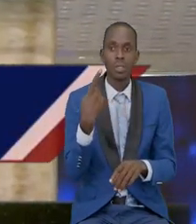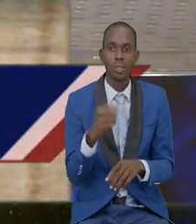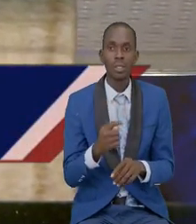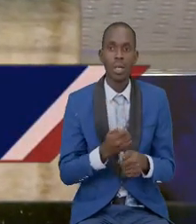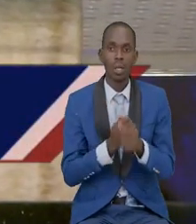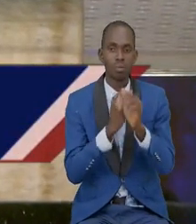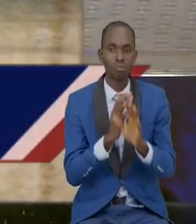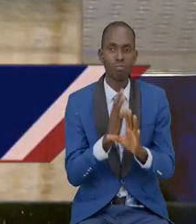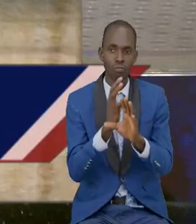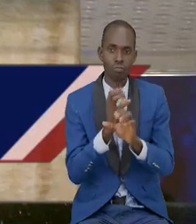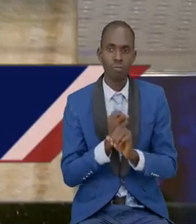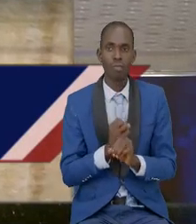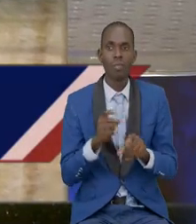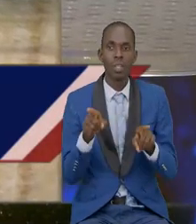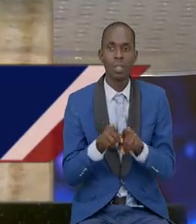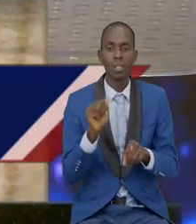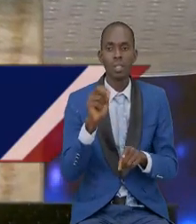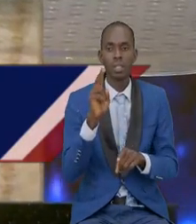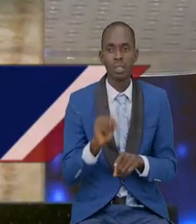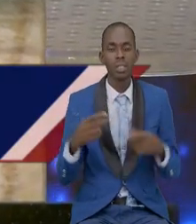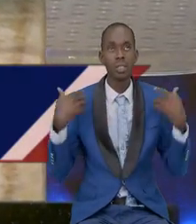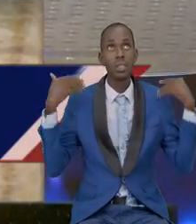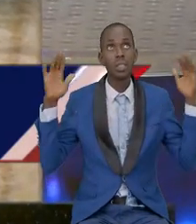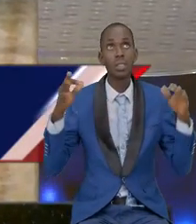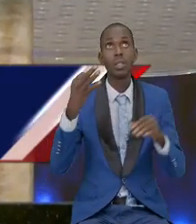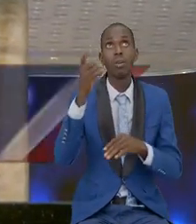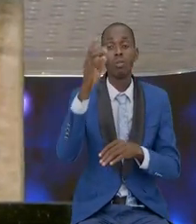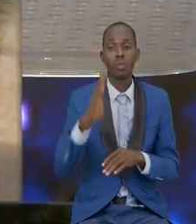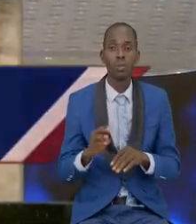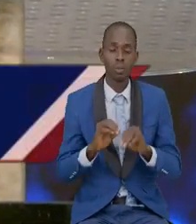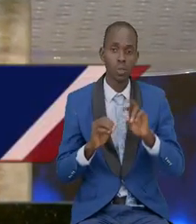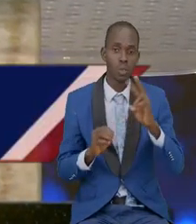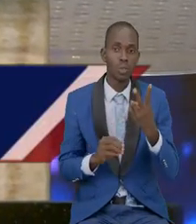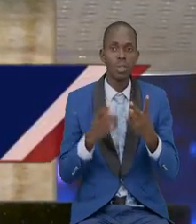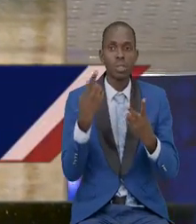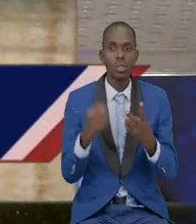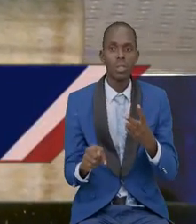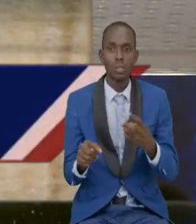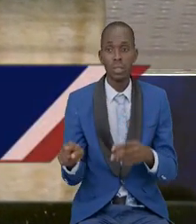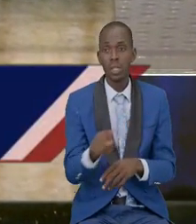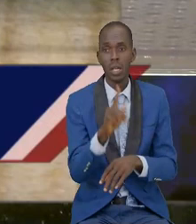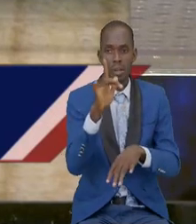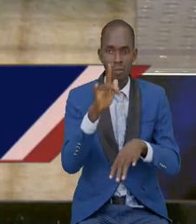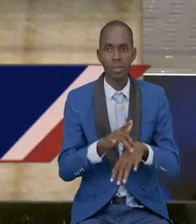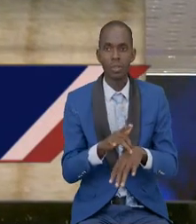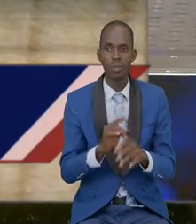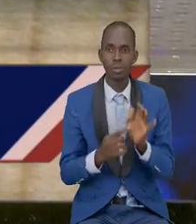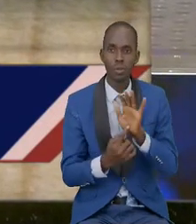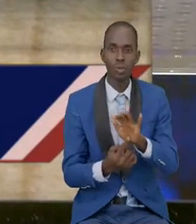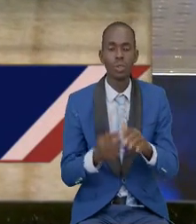an angel of God. Number two, their affection reflected